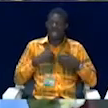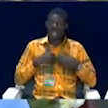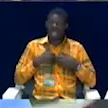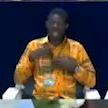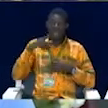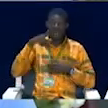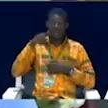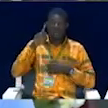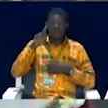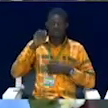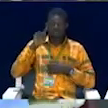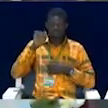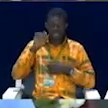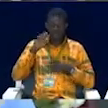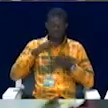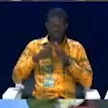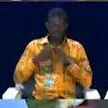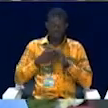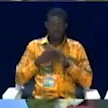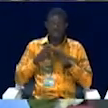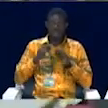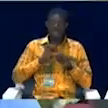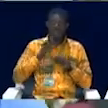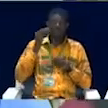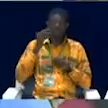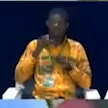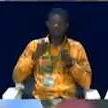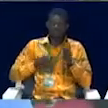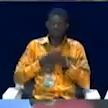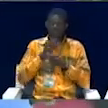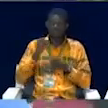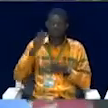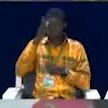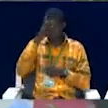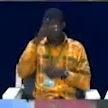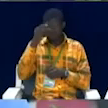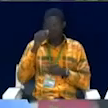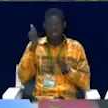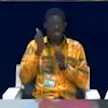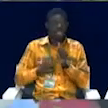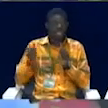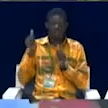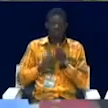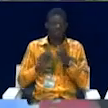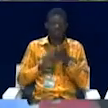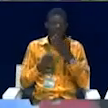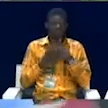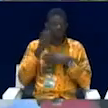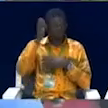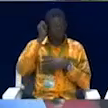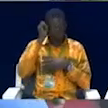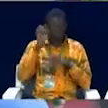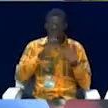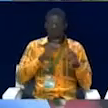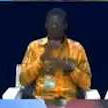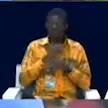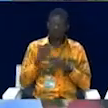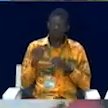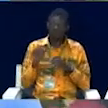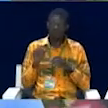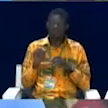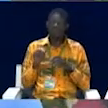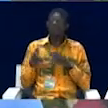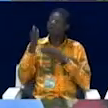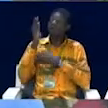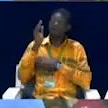prostate. I was following Daddy Gio on every program he's doing. As